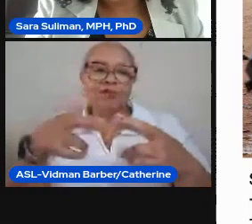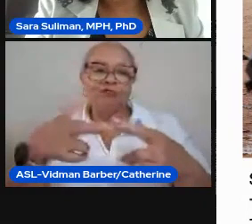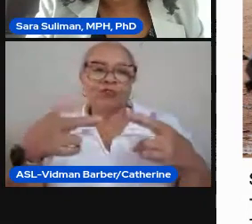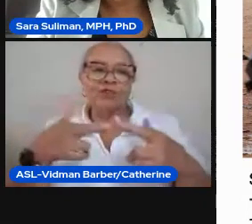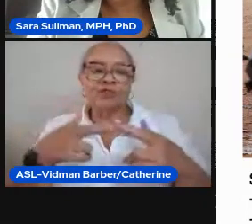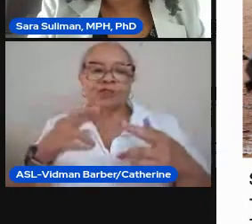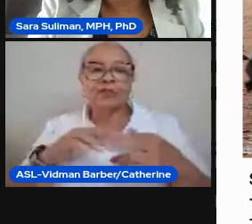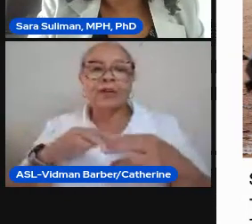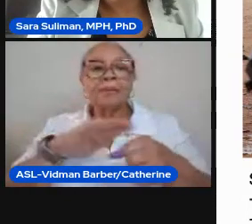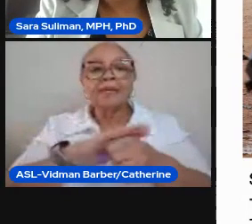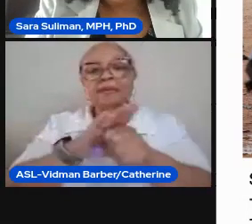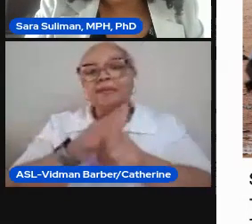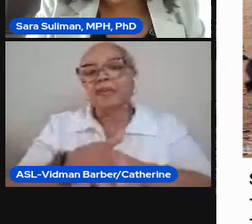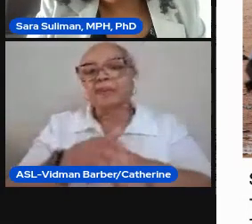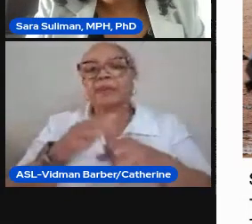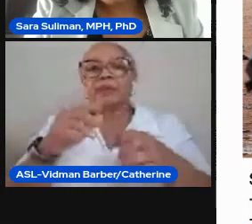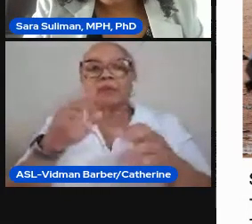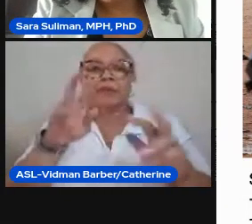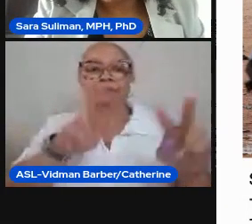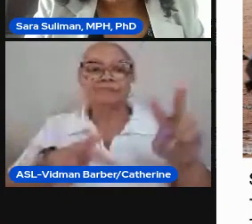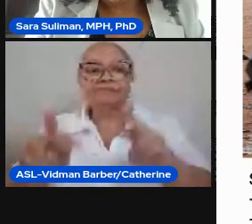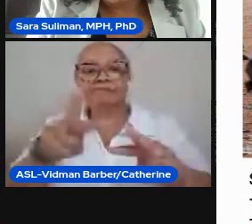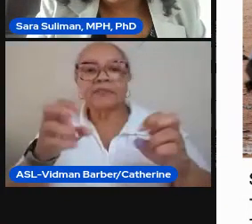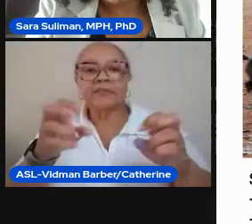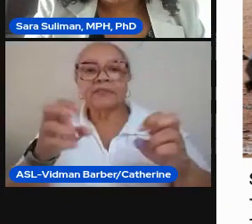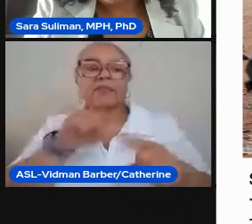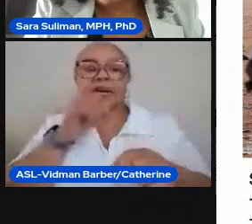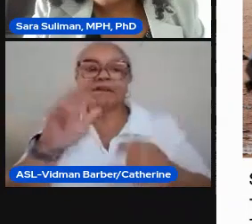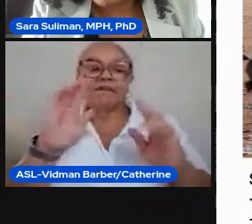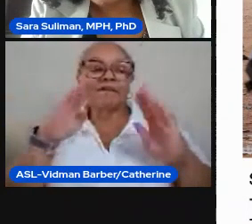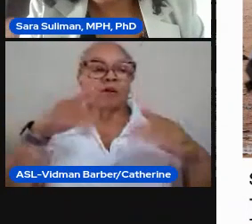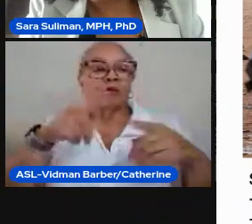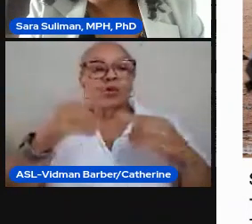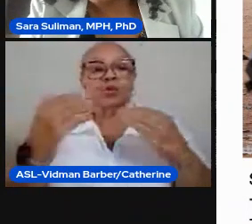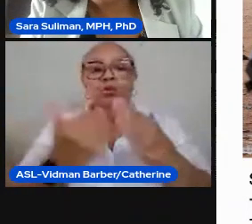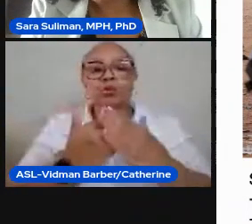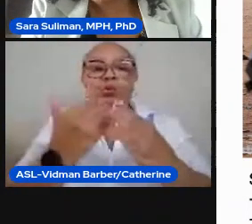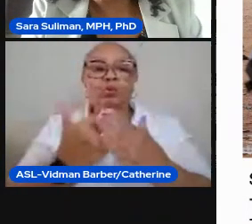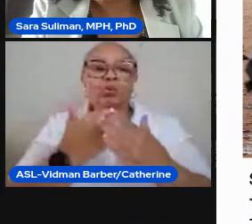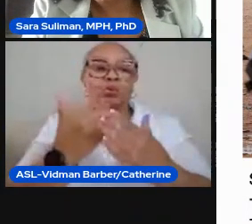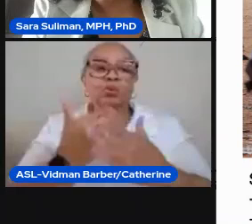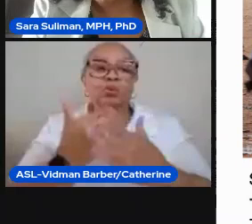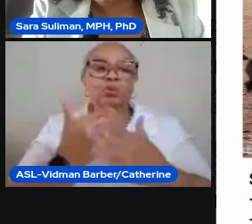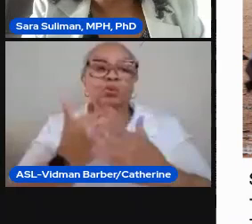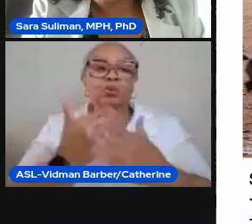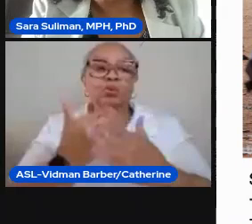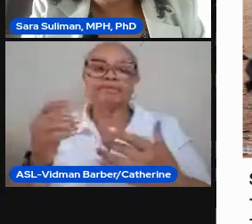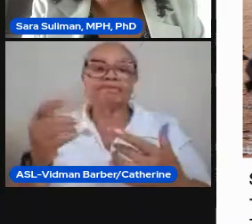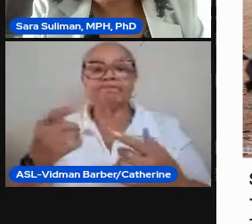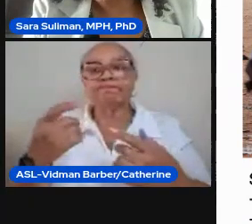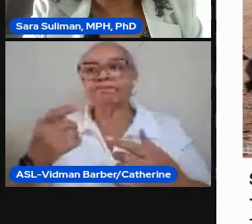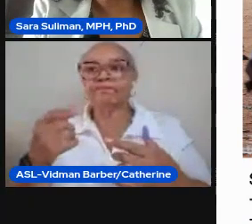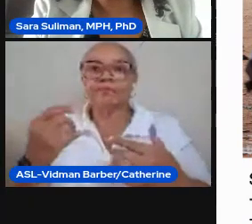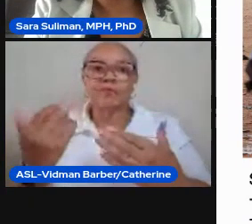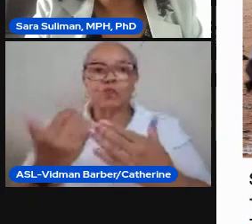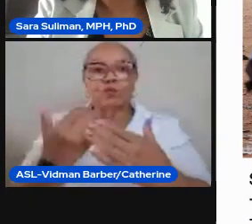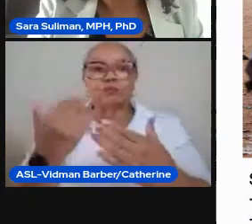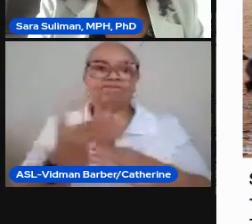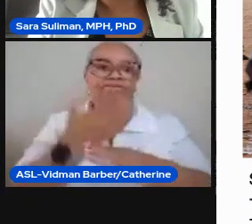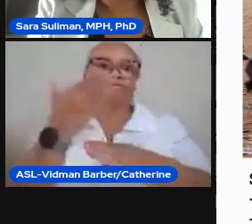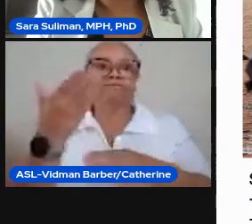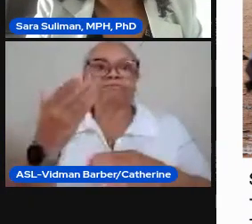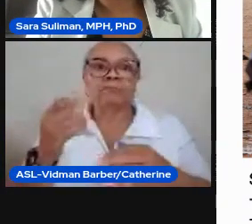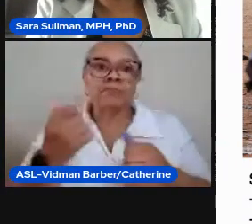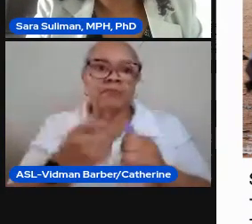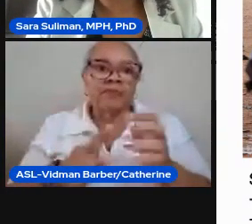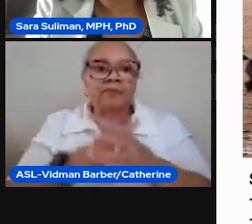surveillance efforts should not just focus on new and trendy pathogens that are just emerging. We have to